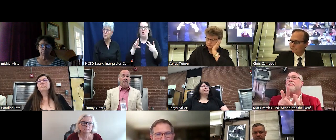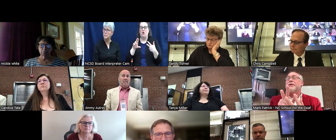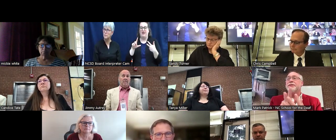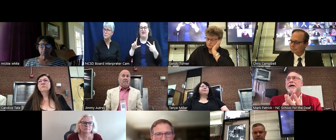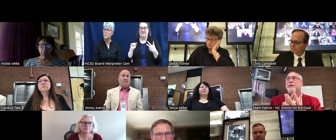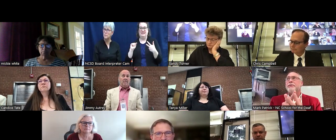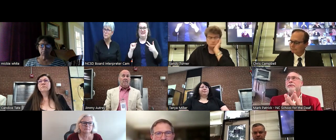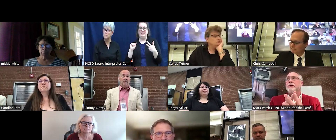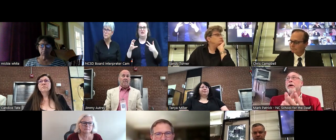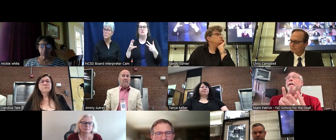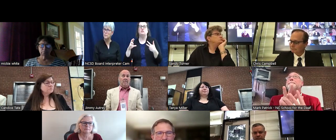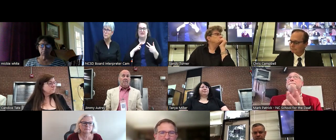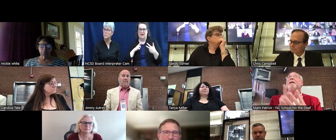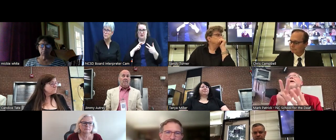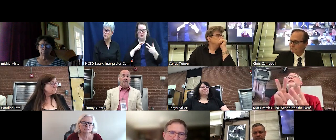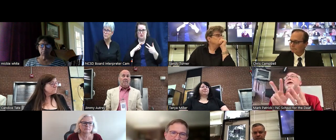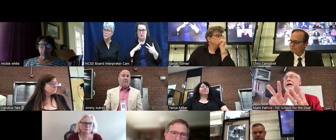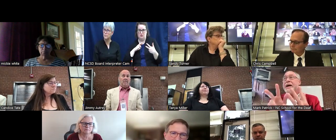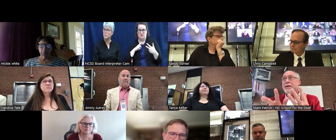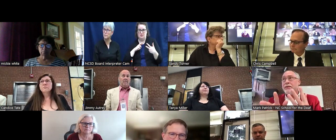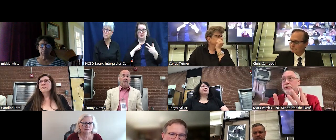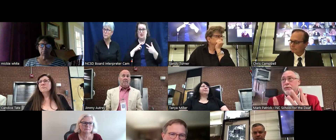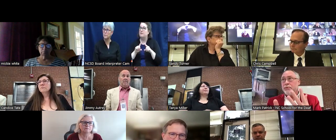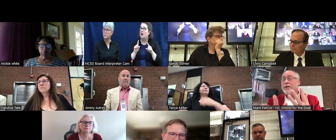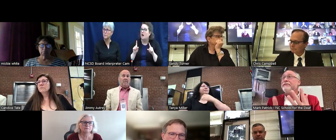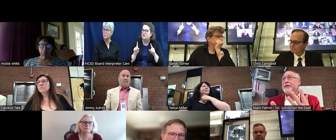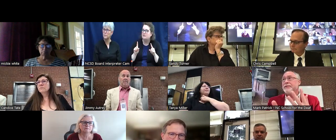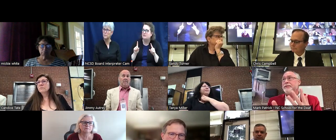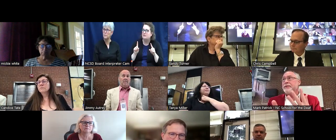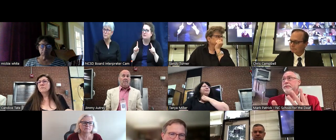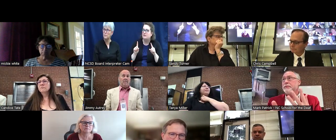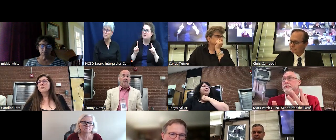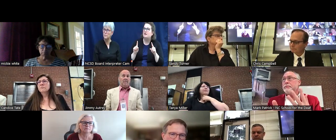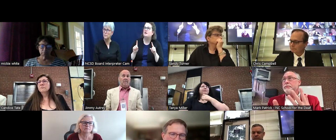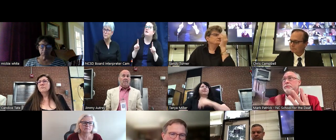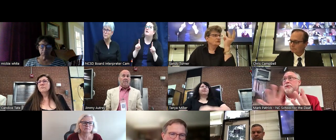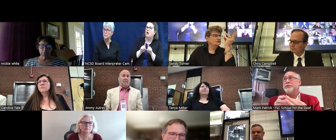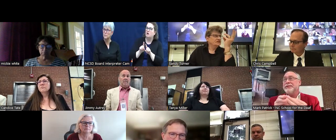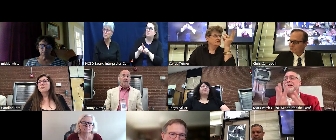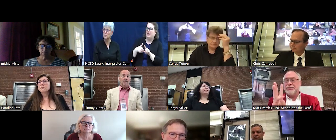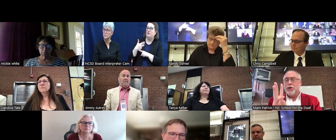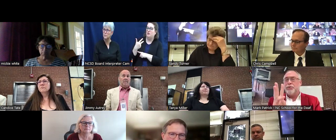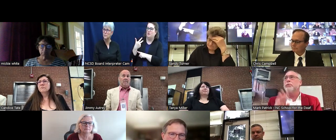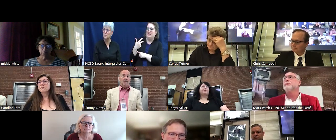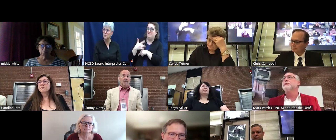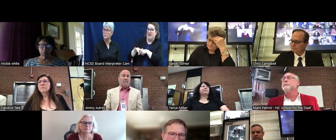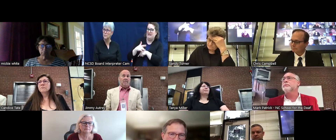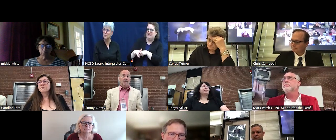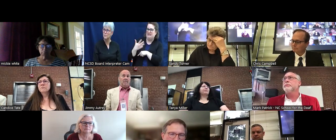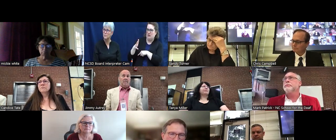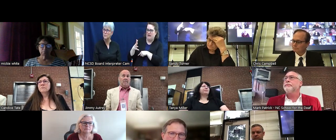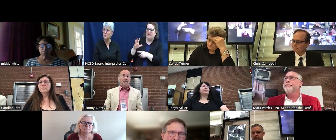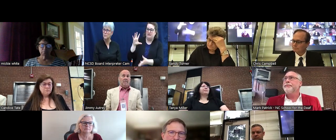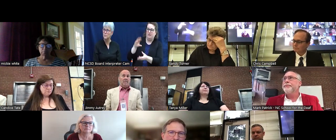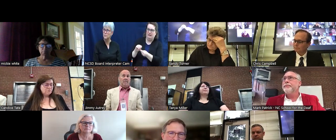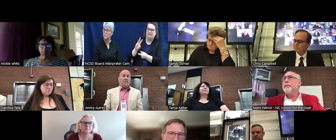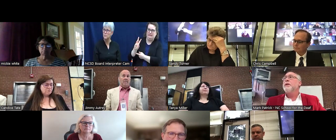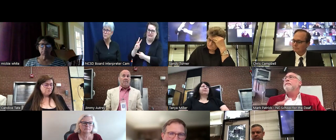have retired, but had 3 vacancies. So 6 total.